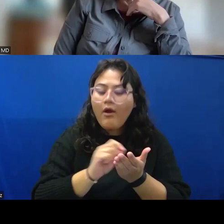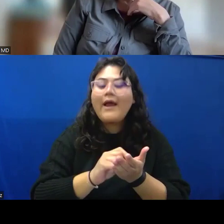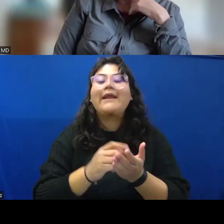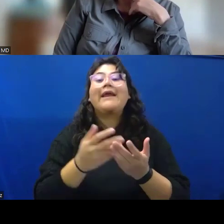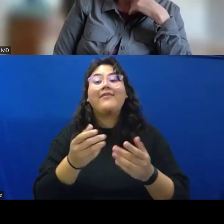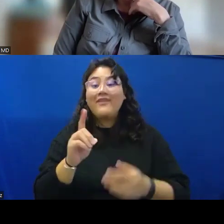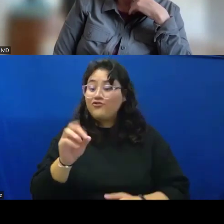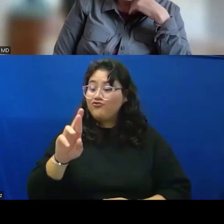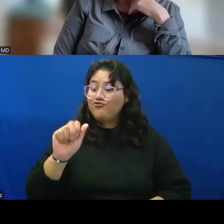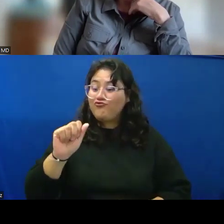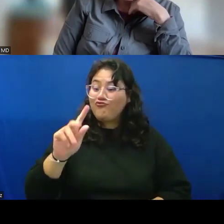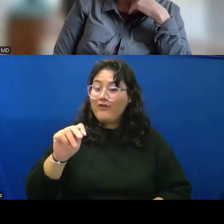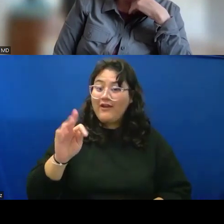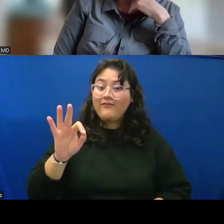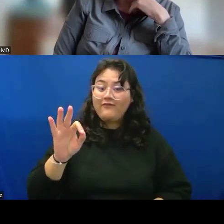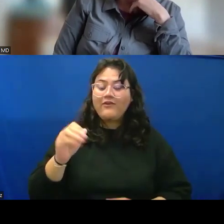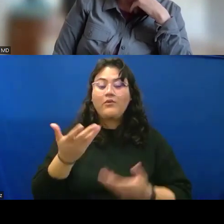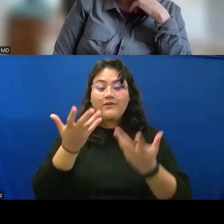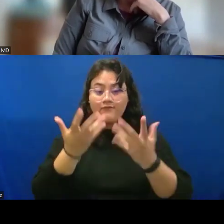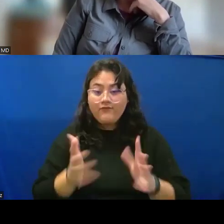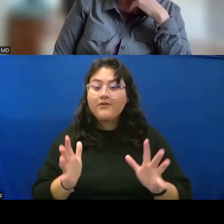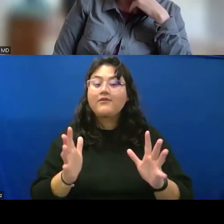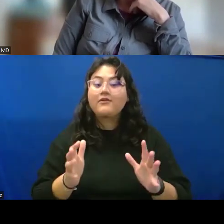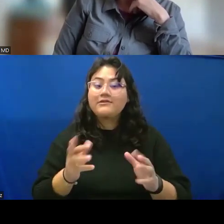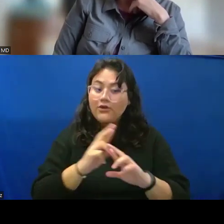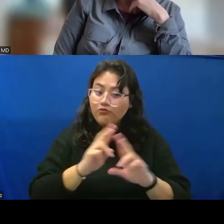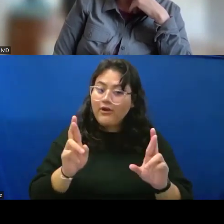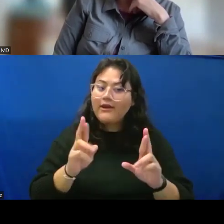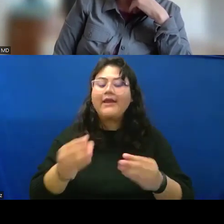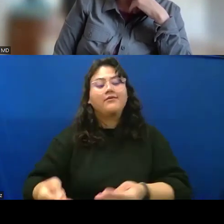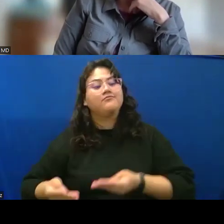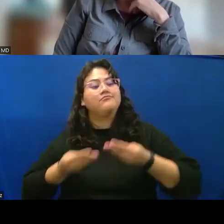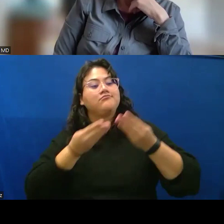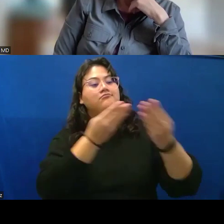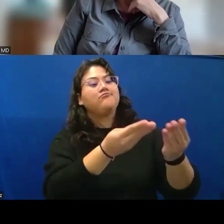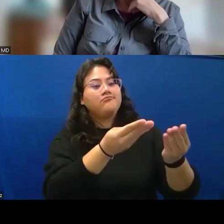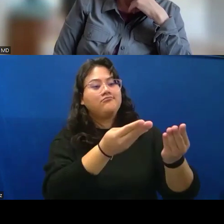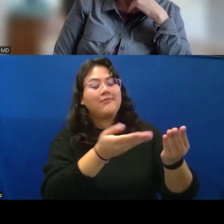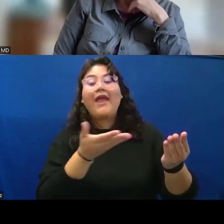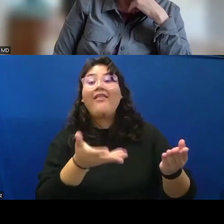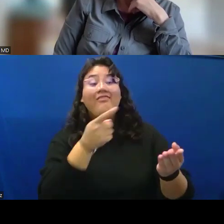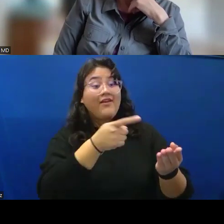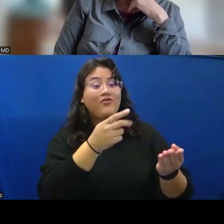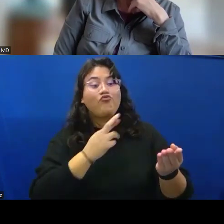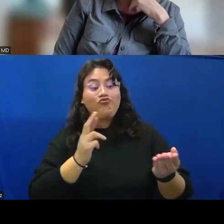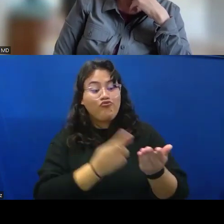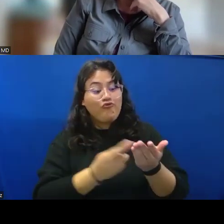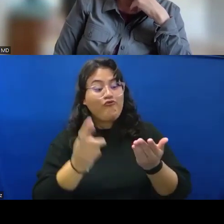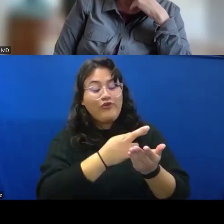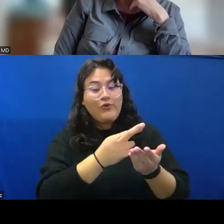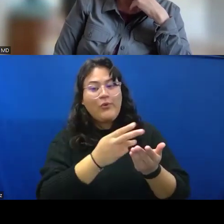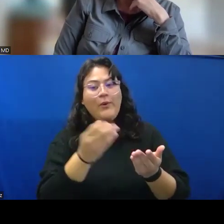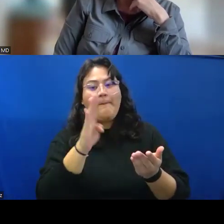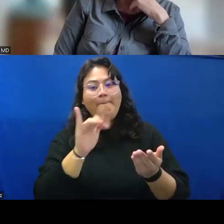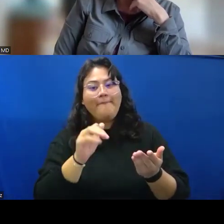through another 11 steps. And part of this process is review by AAP internal reviewers and